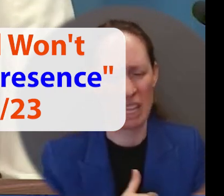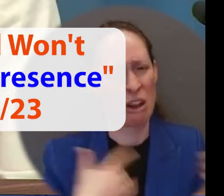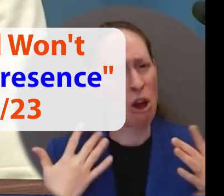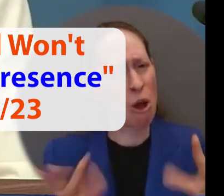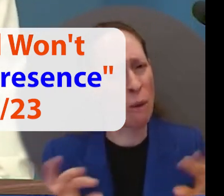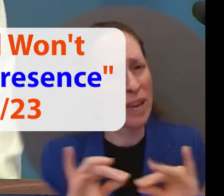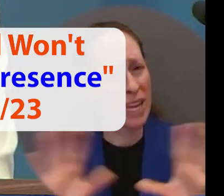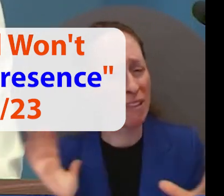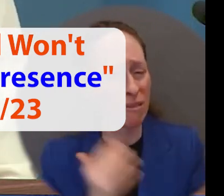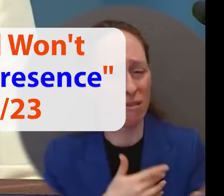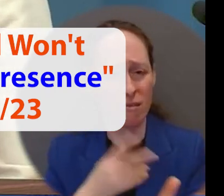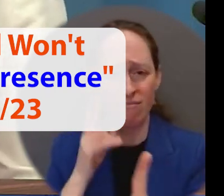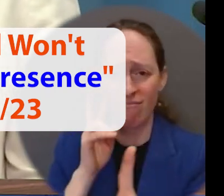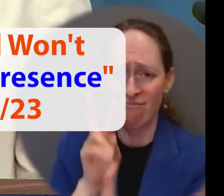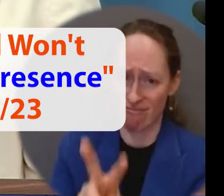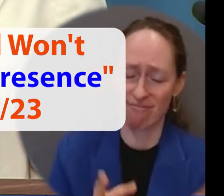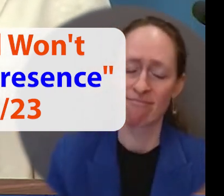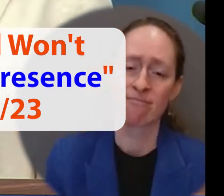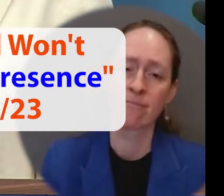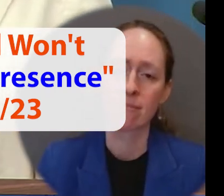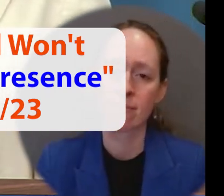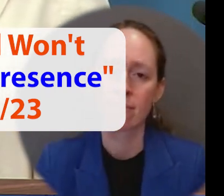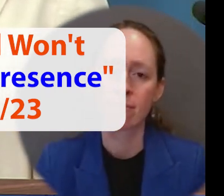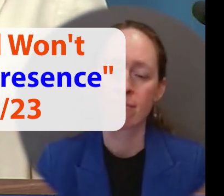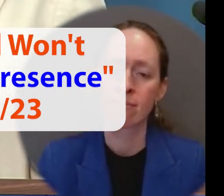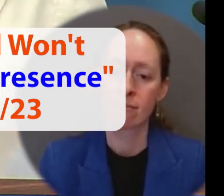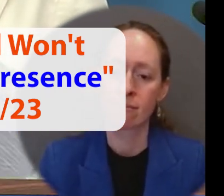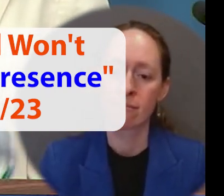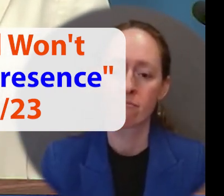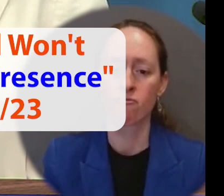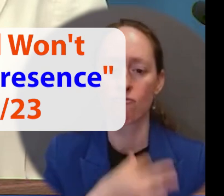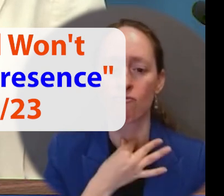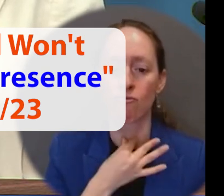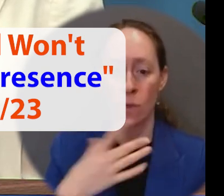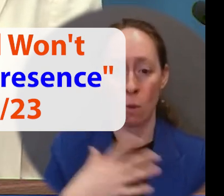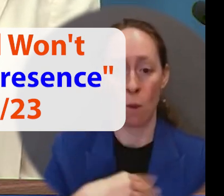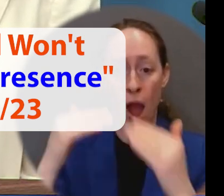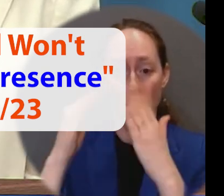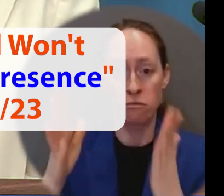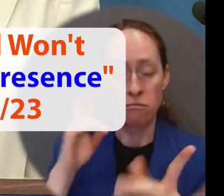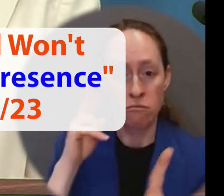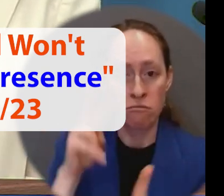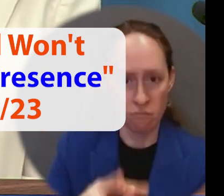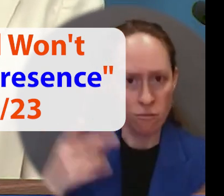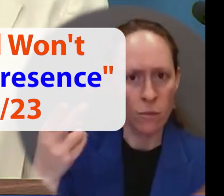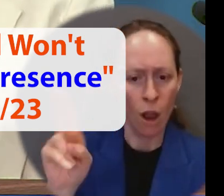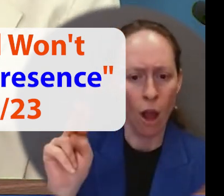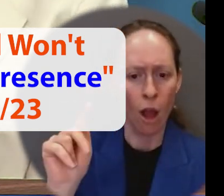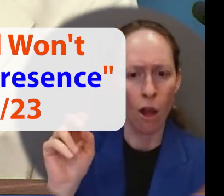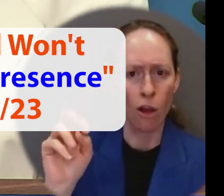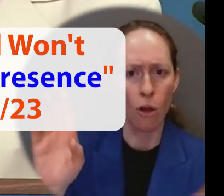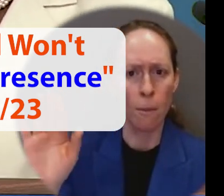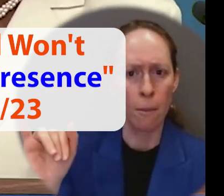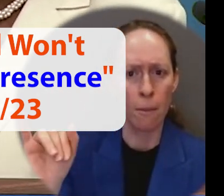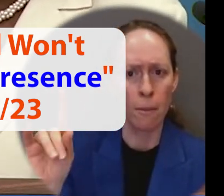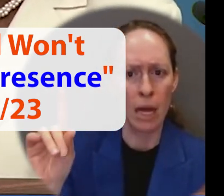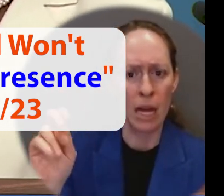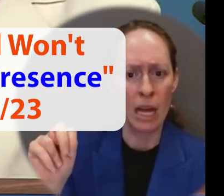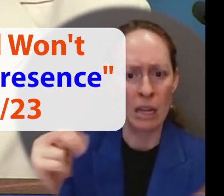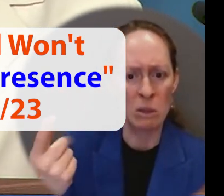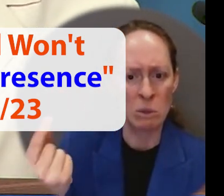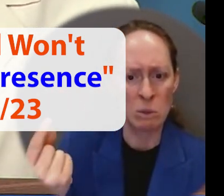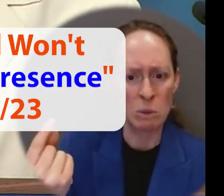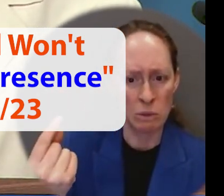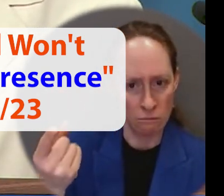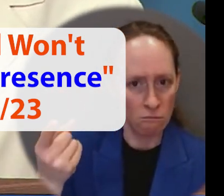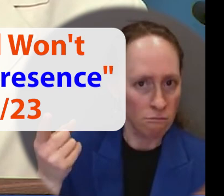White House announce Hunter Biden's presence on Marine One moving forward? That's something that we've never done. This is the